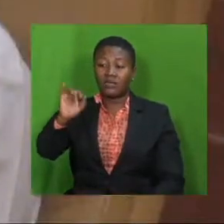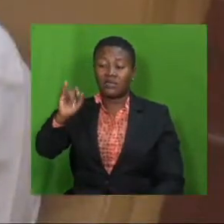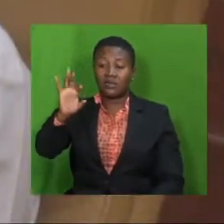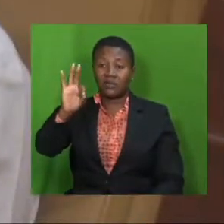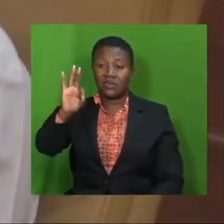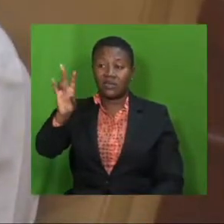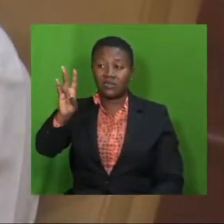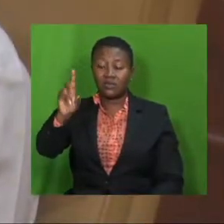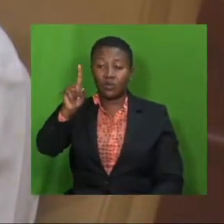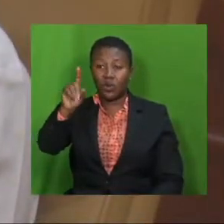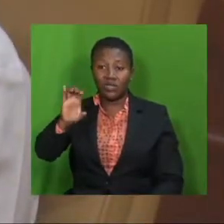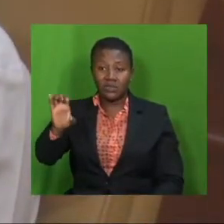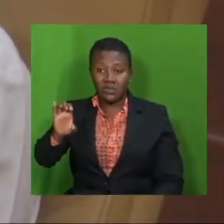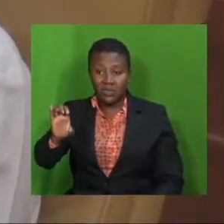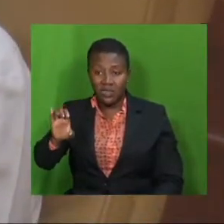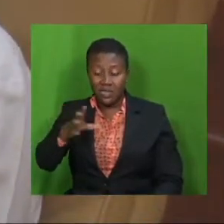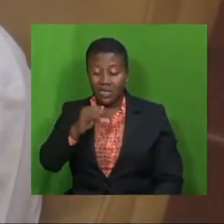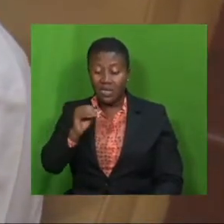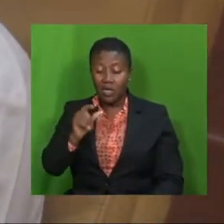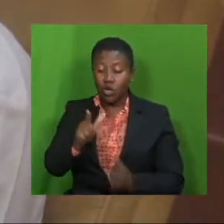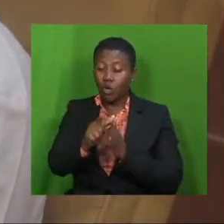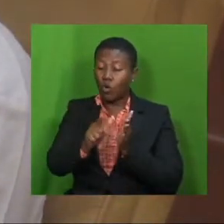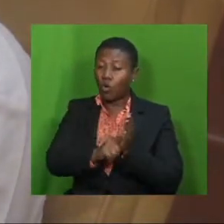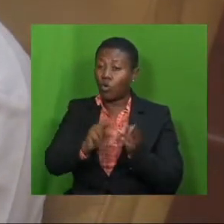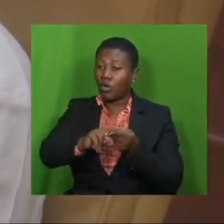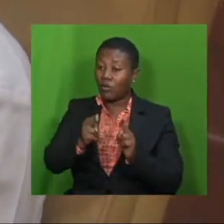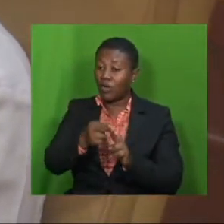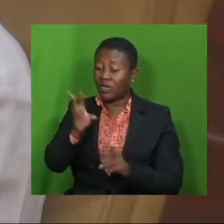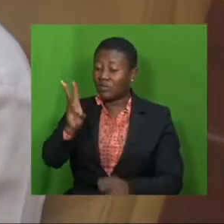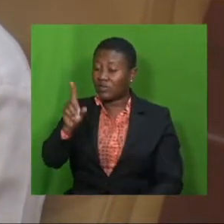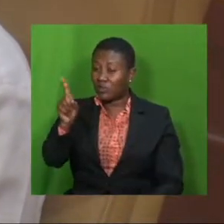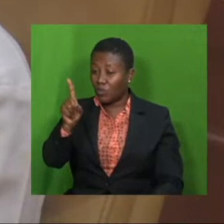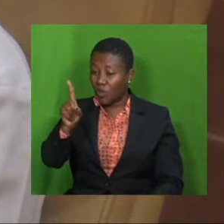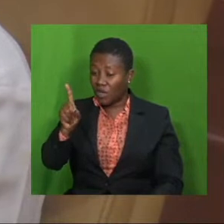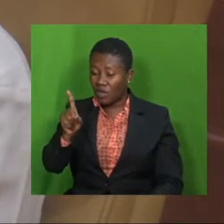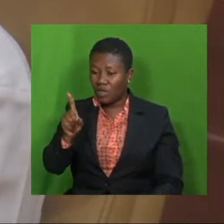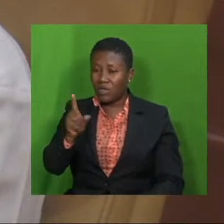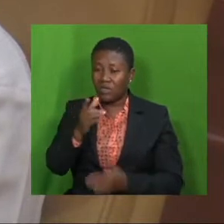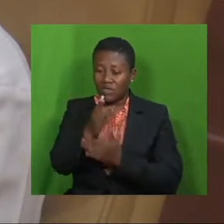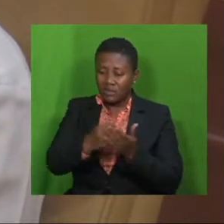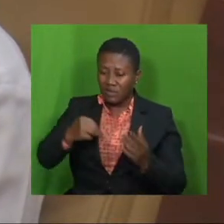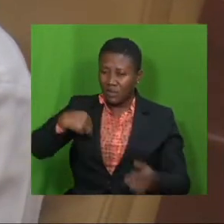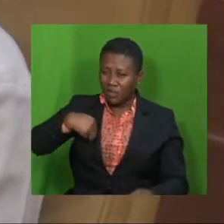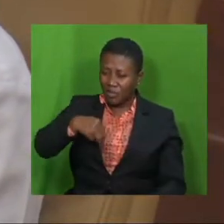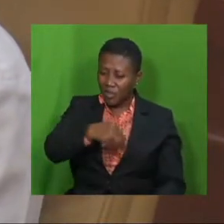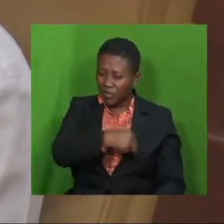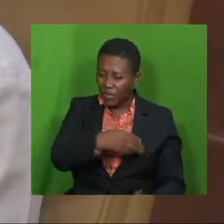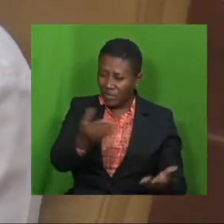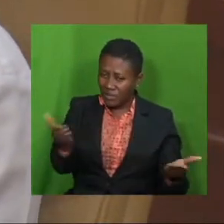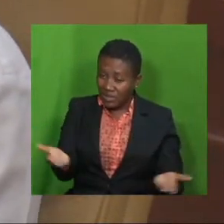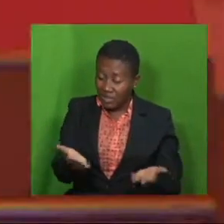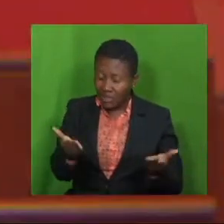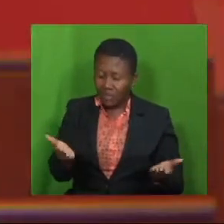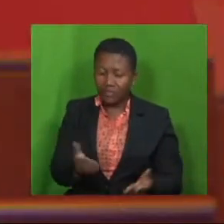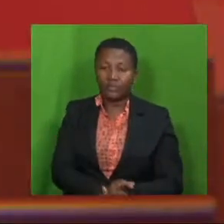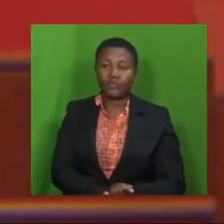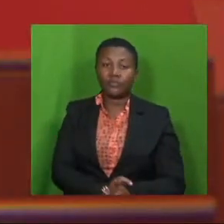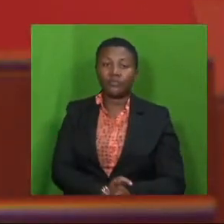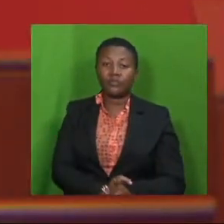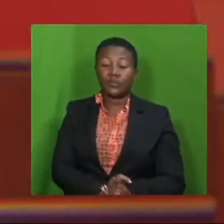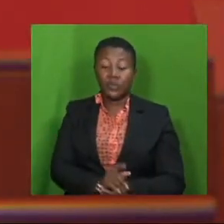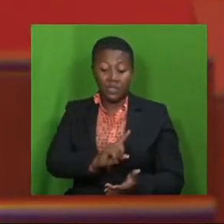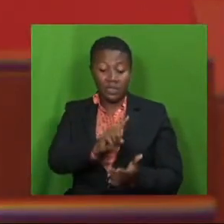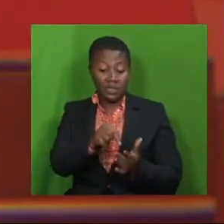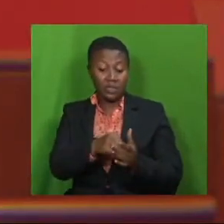Order 16(1) of the Standing Orders of Parliament by some members of this Parliament. This